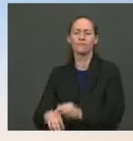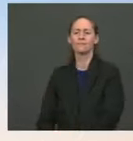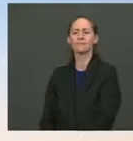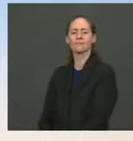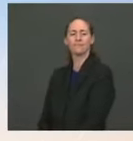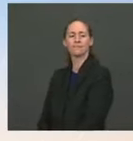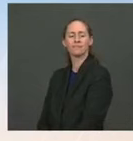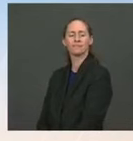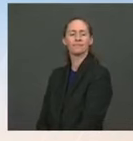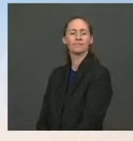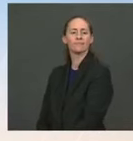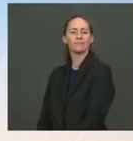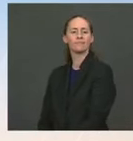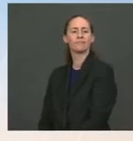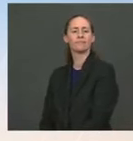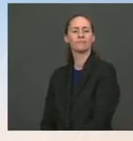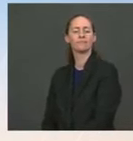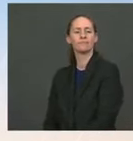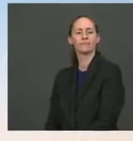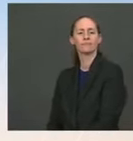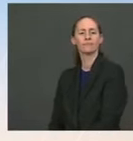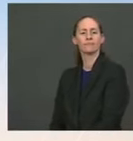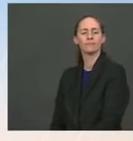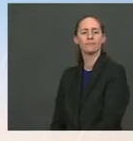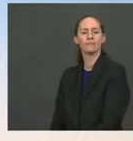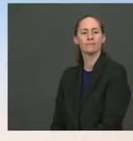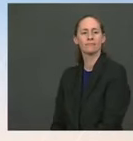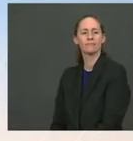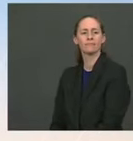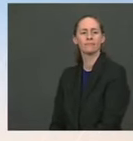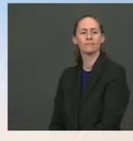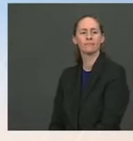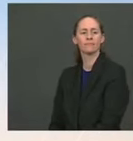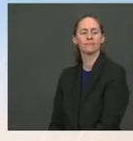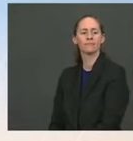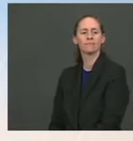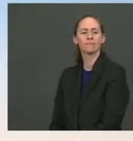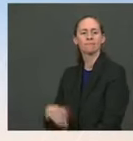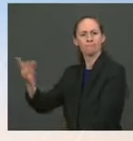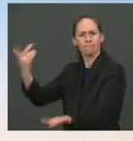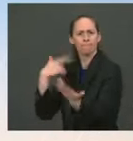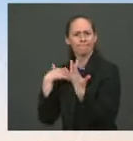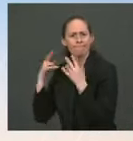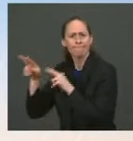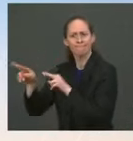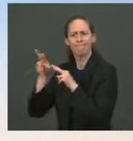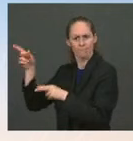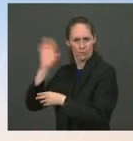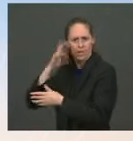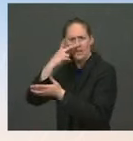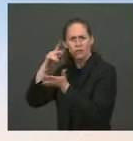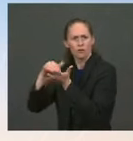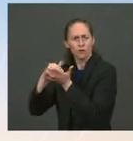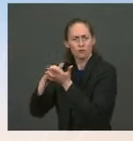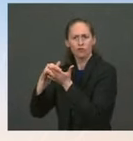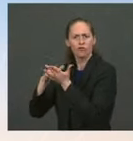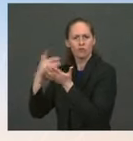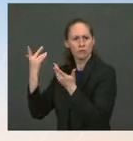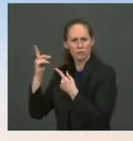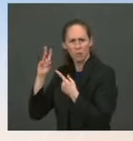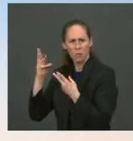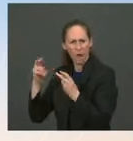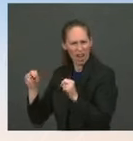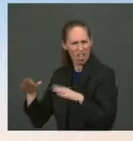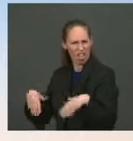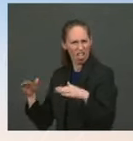president would be getting his annual physical later this year. It's obviously later this year. The year is almost up. So when will he be getting that physical, and will we get the